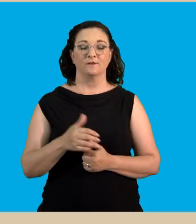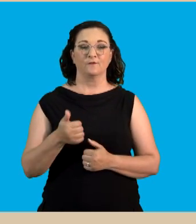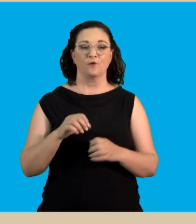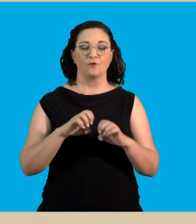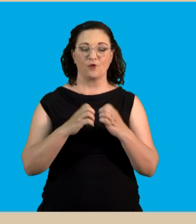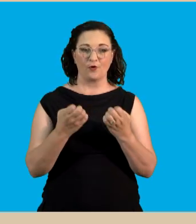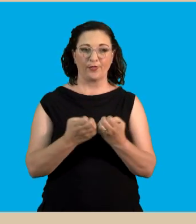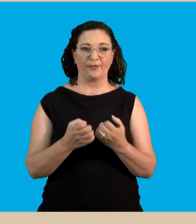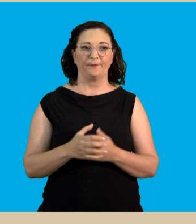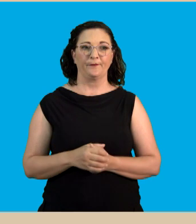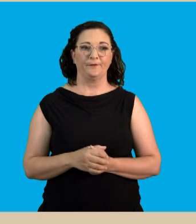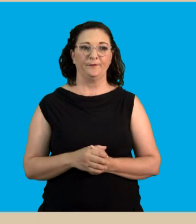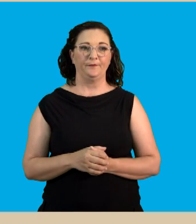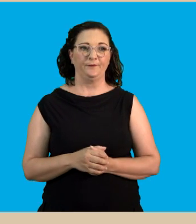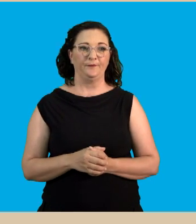planet Earth.